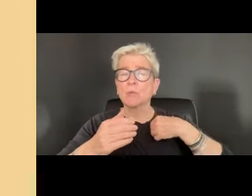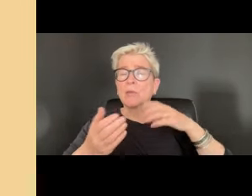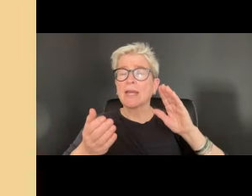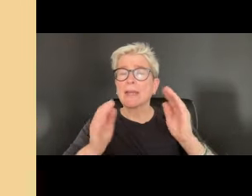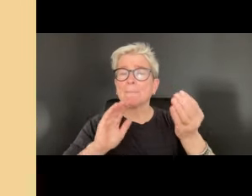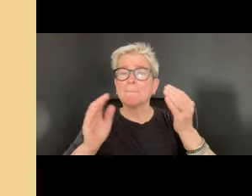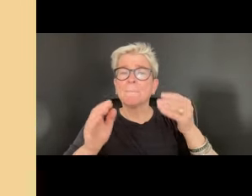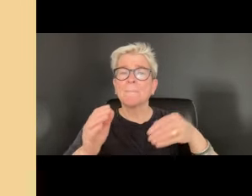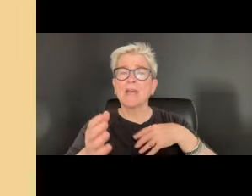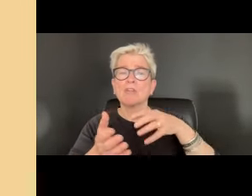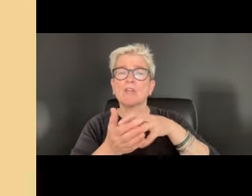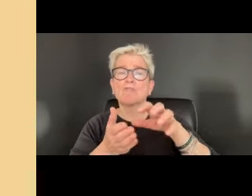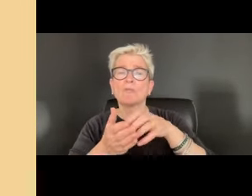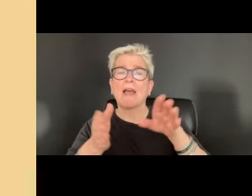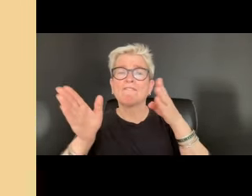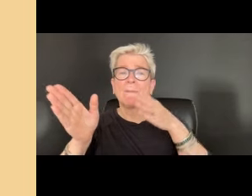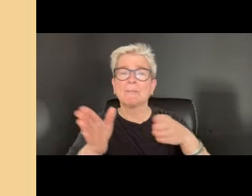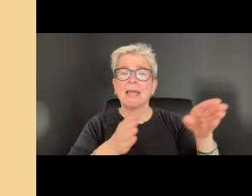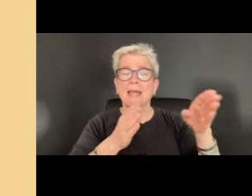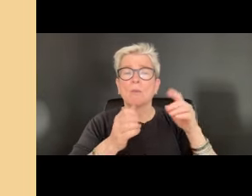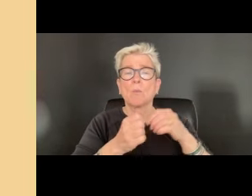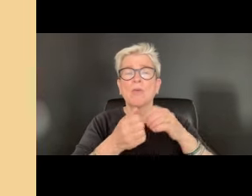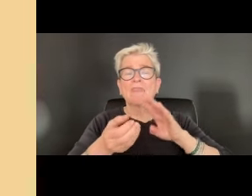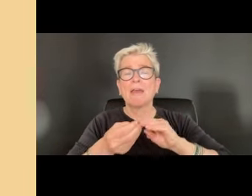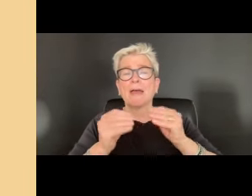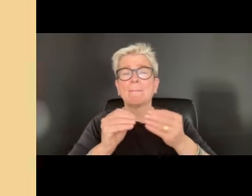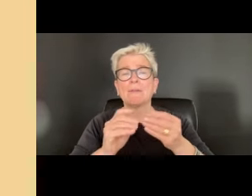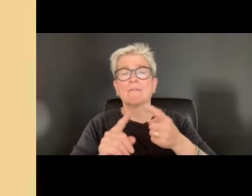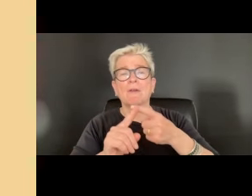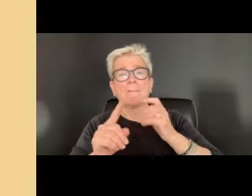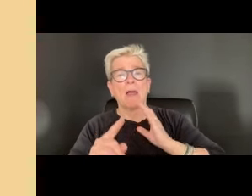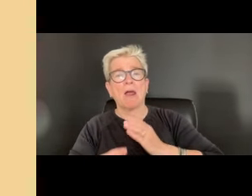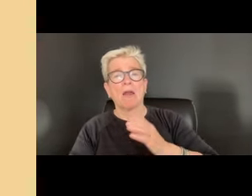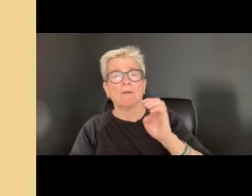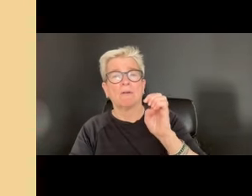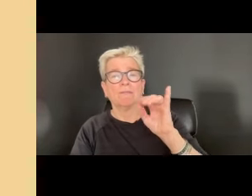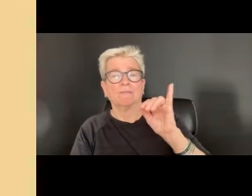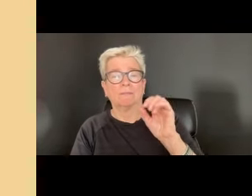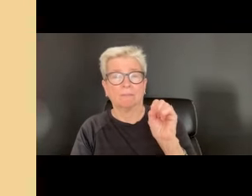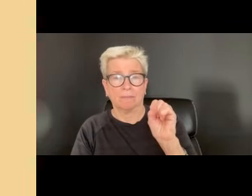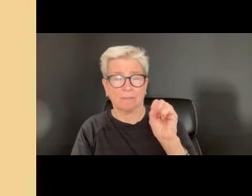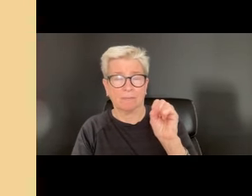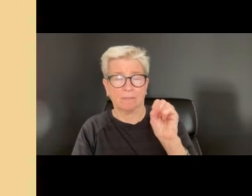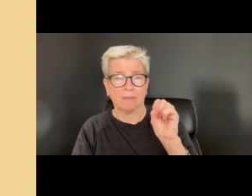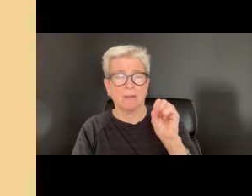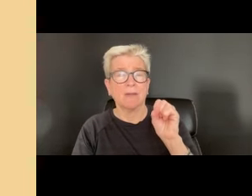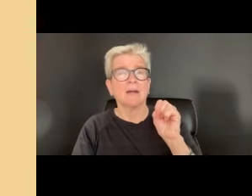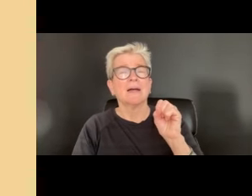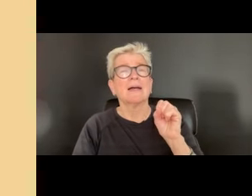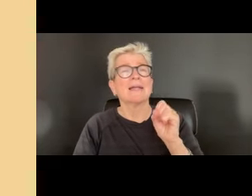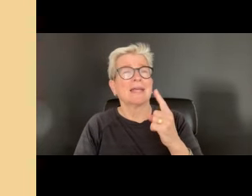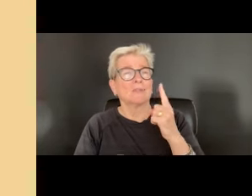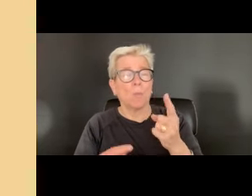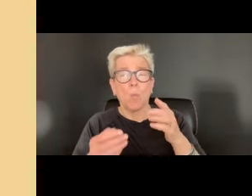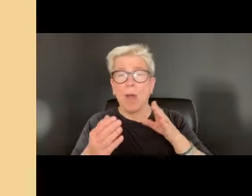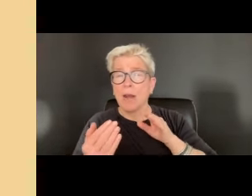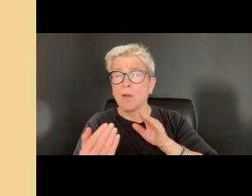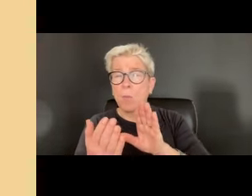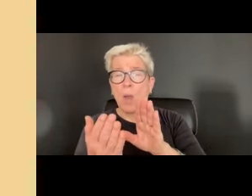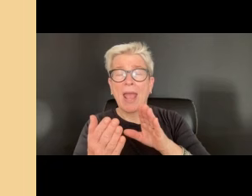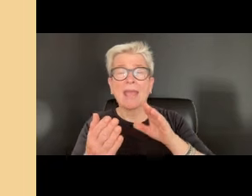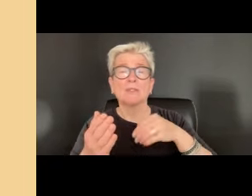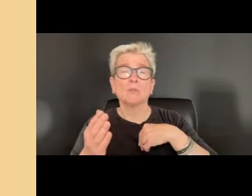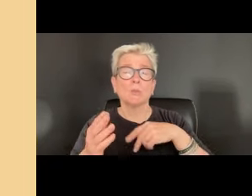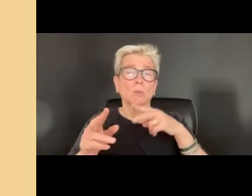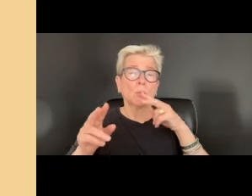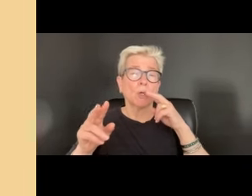to the numbers that are in our draft environmental impact statement. It's just one way of looking at what's expected